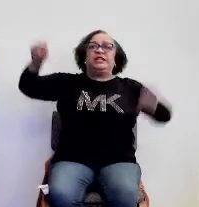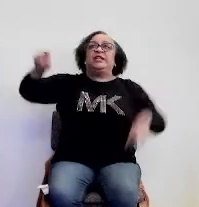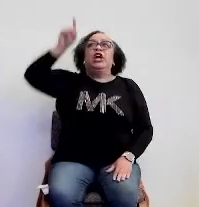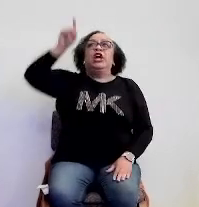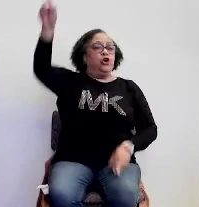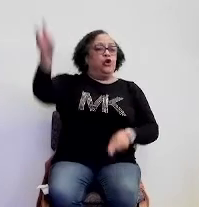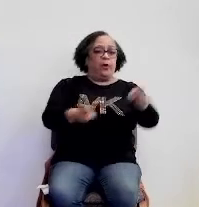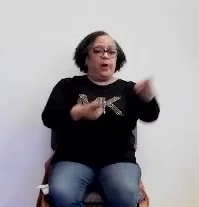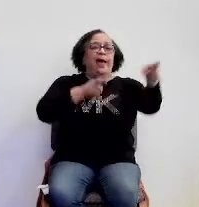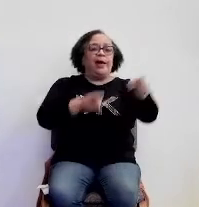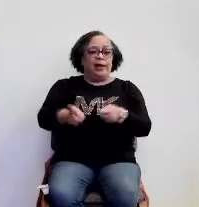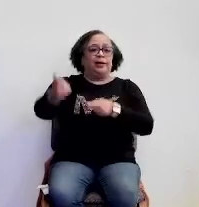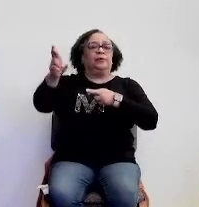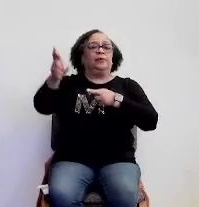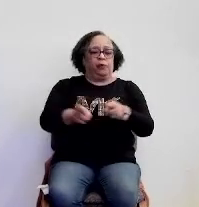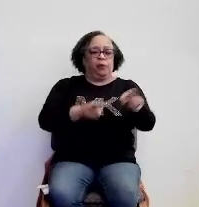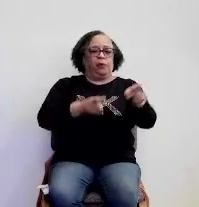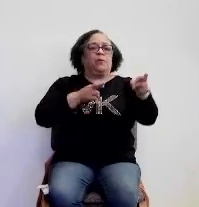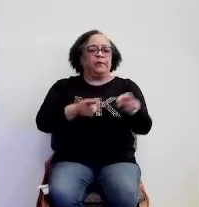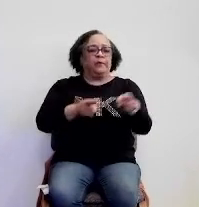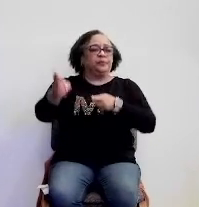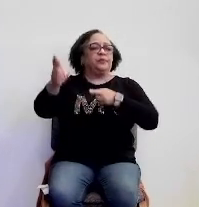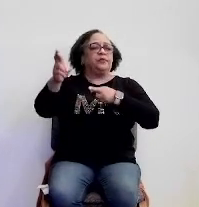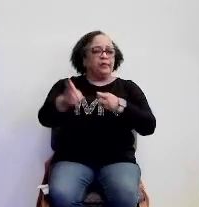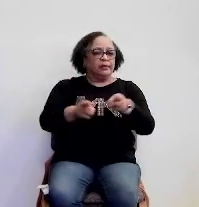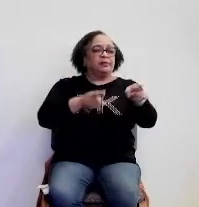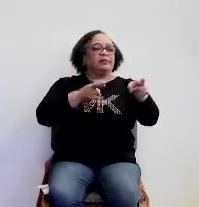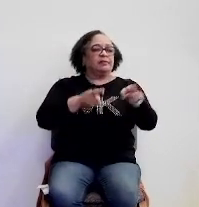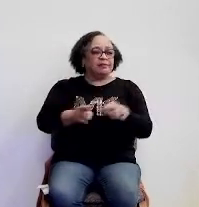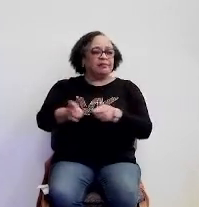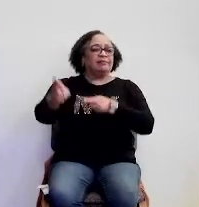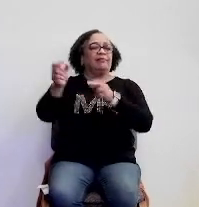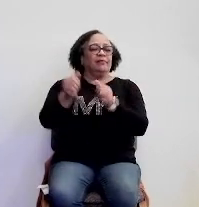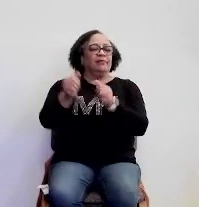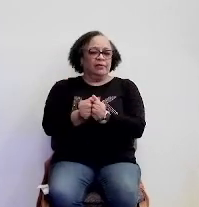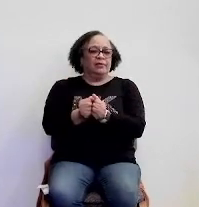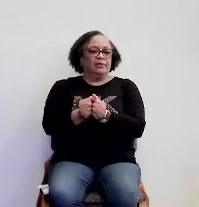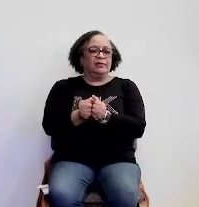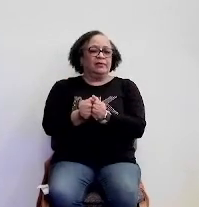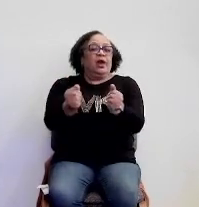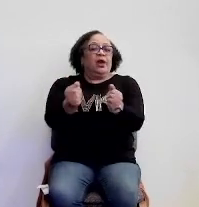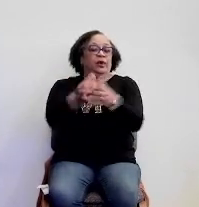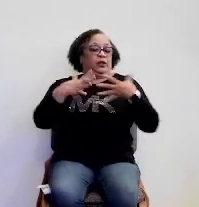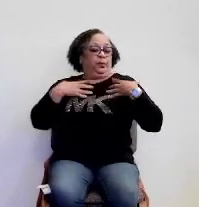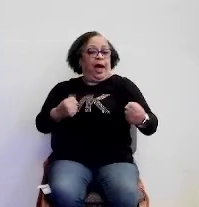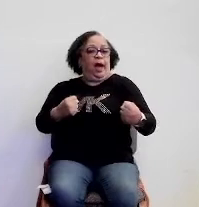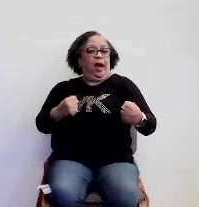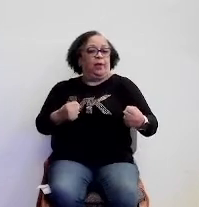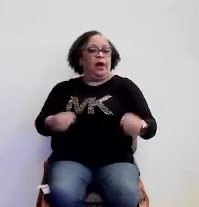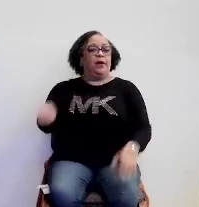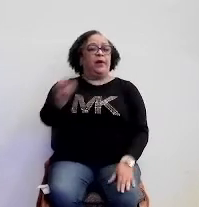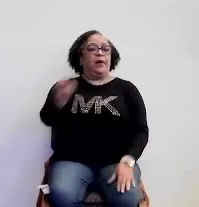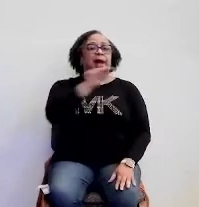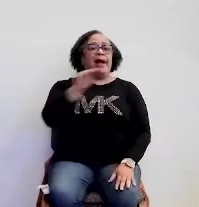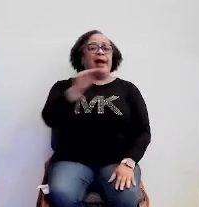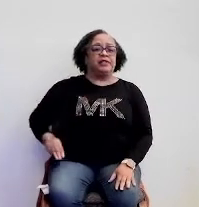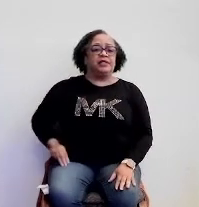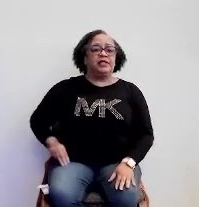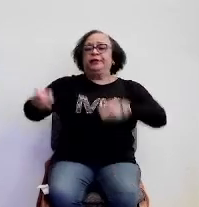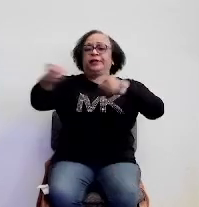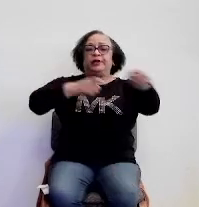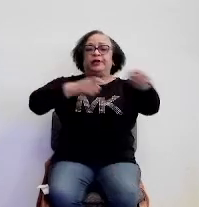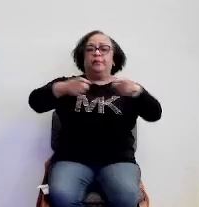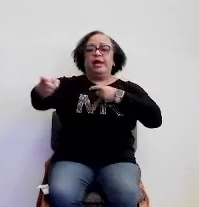Dominion, authority, you reign. Hey, I'm a witness. With power and majesty. With power